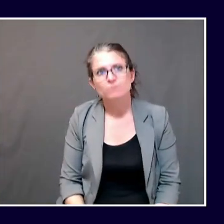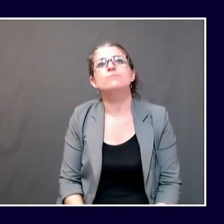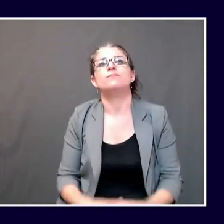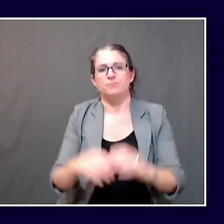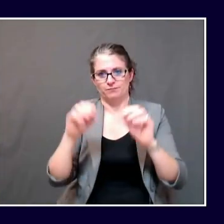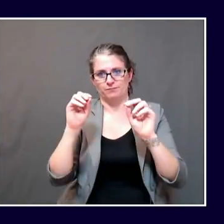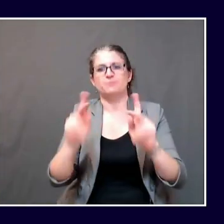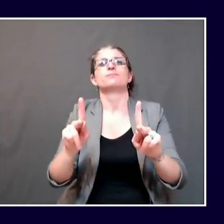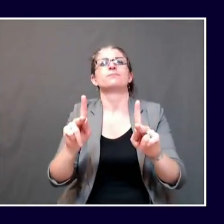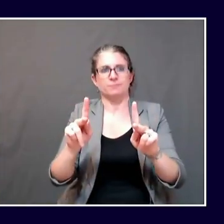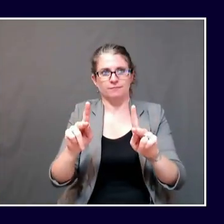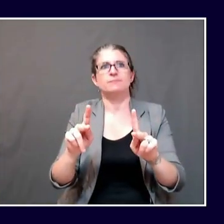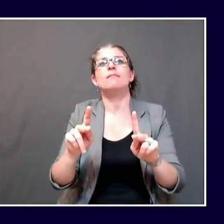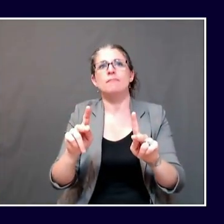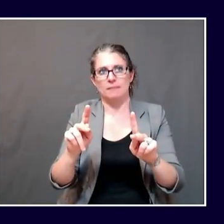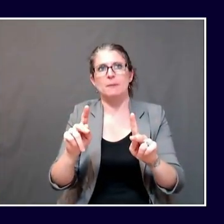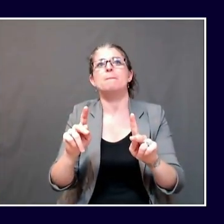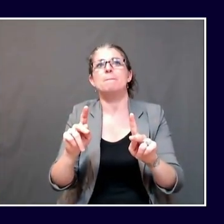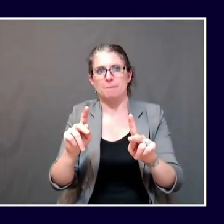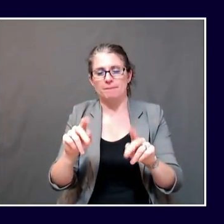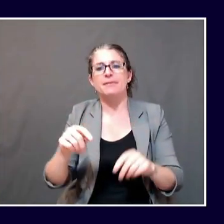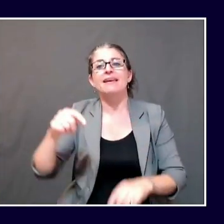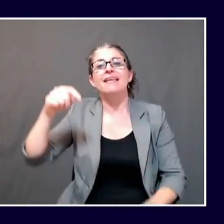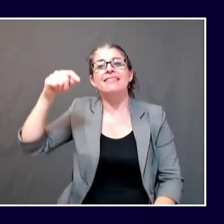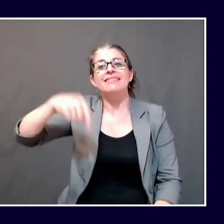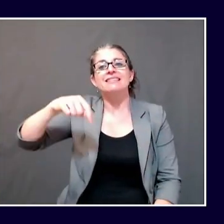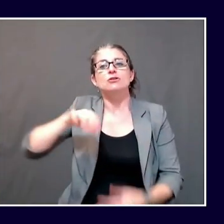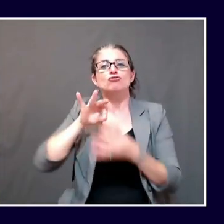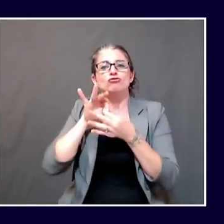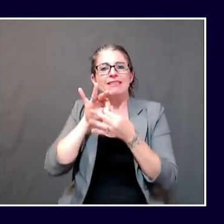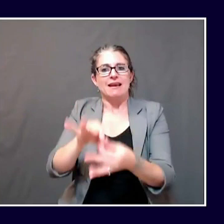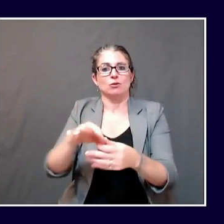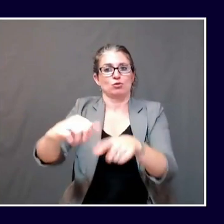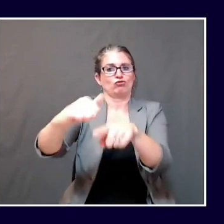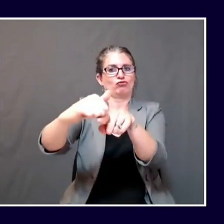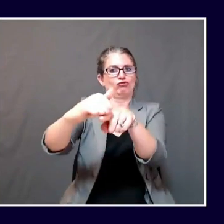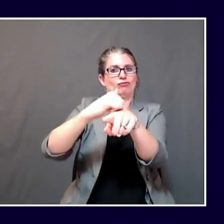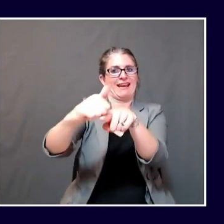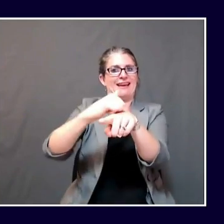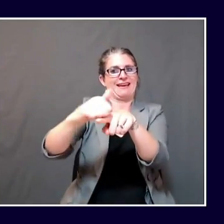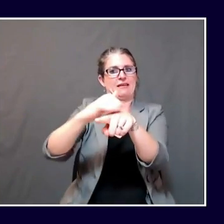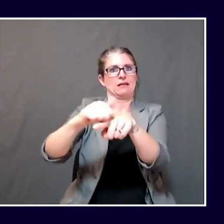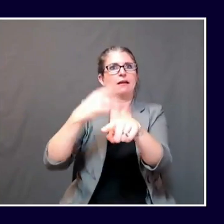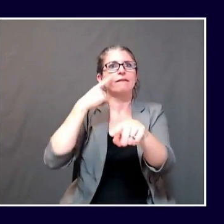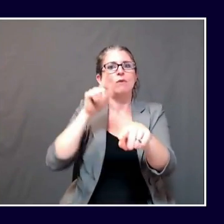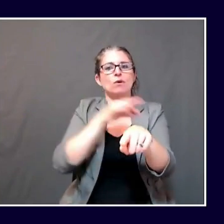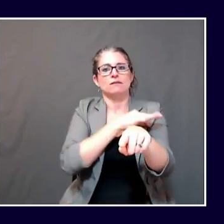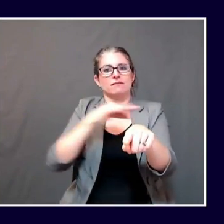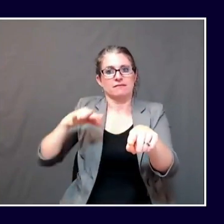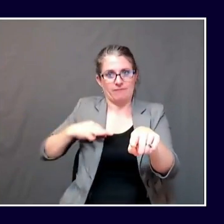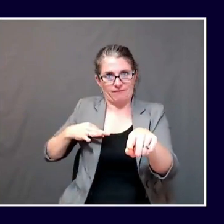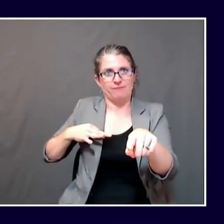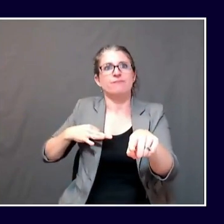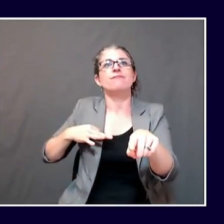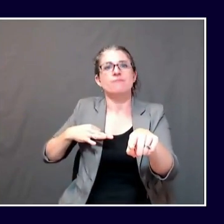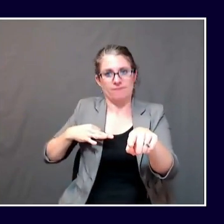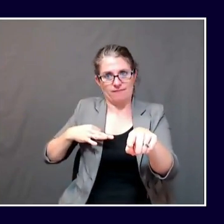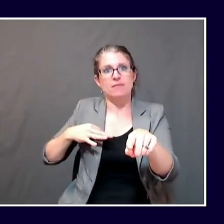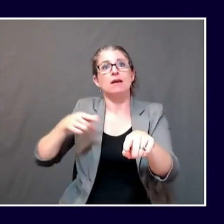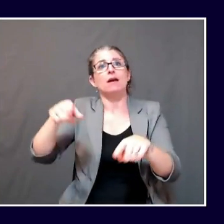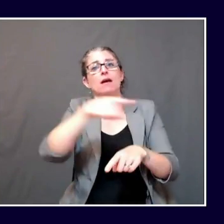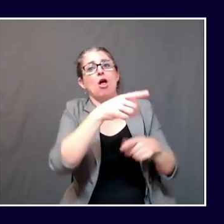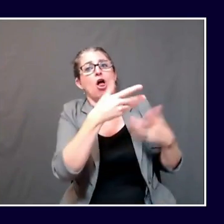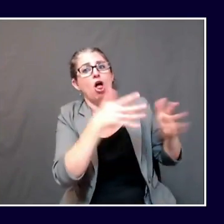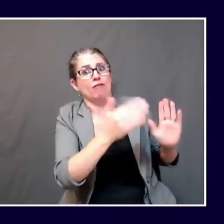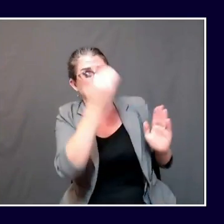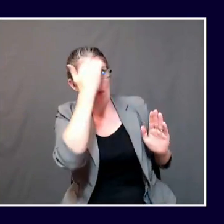infection prevention, control, and training to these sites, to different organizations. I believe we're ready to go as soon as this week. We really have been aggressive in